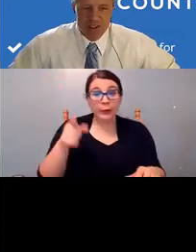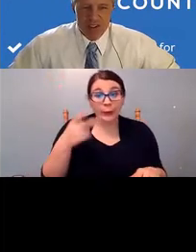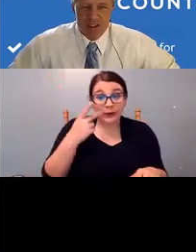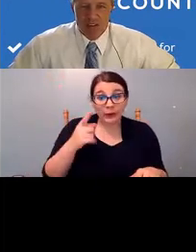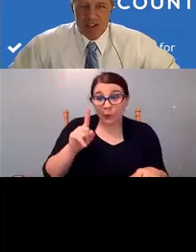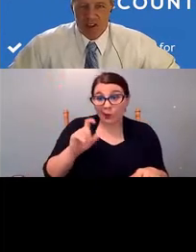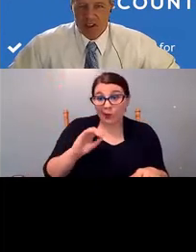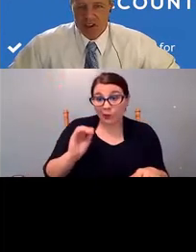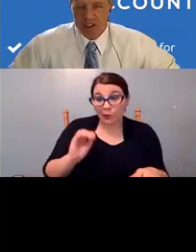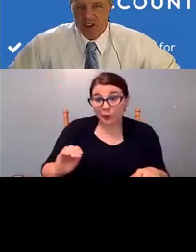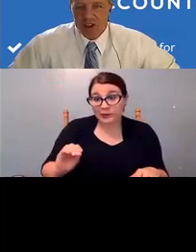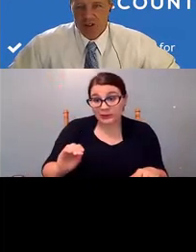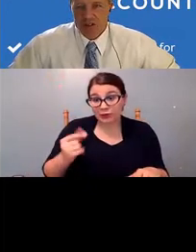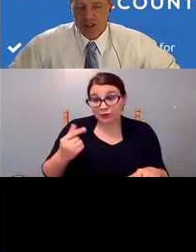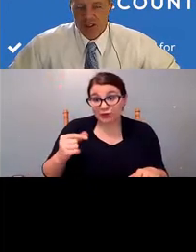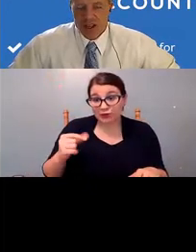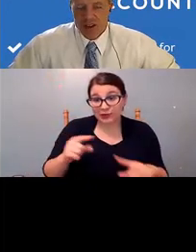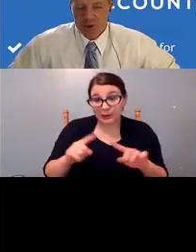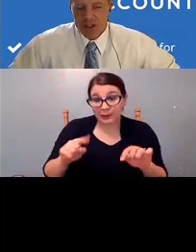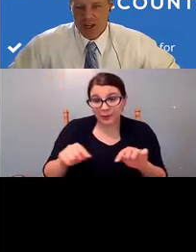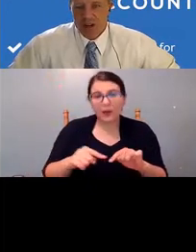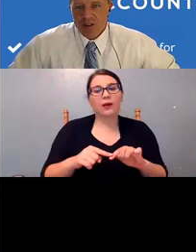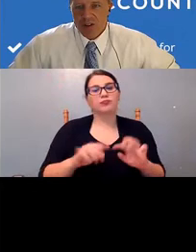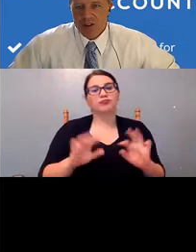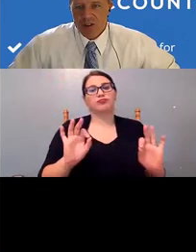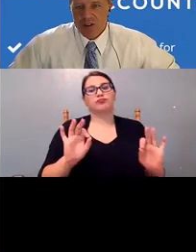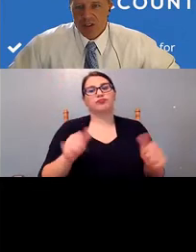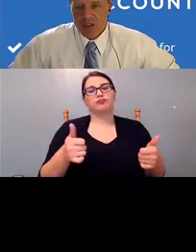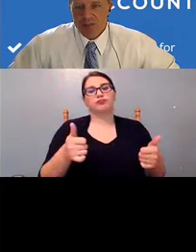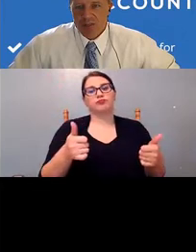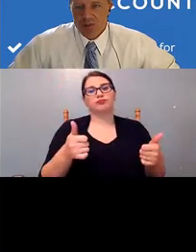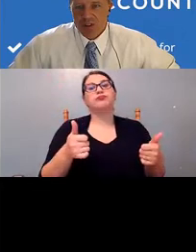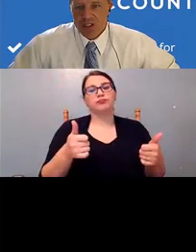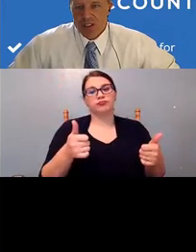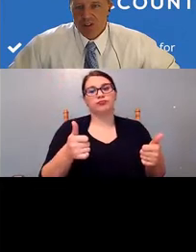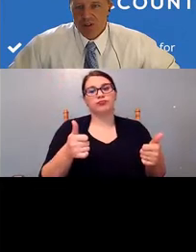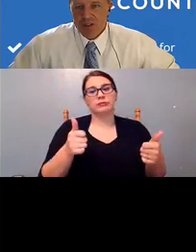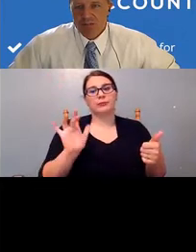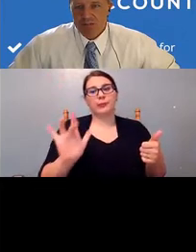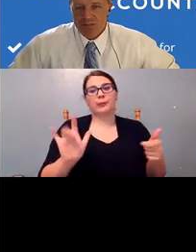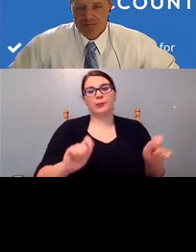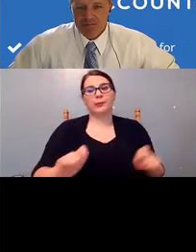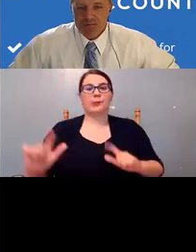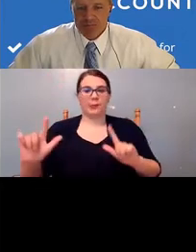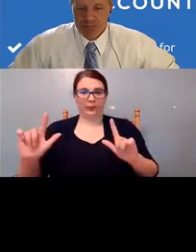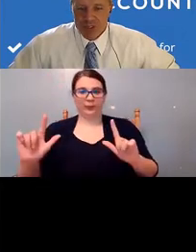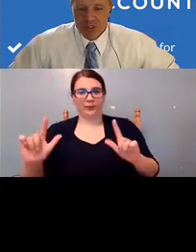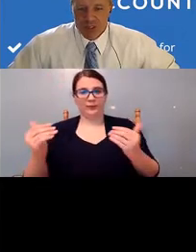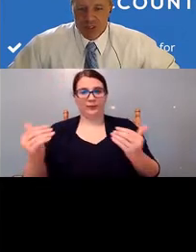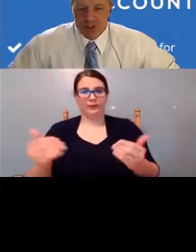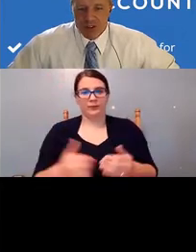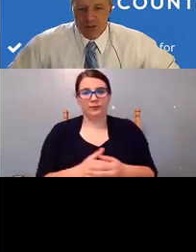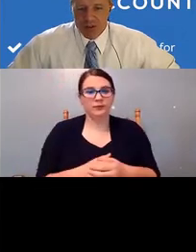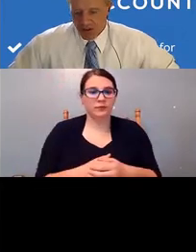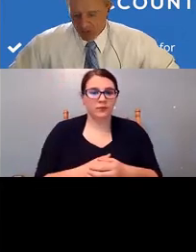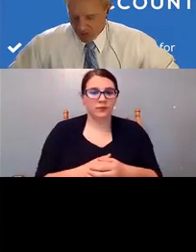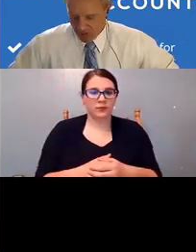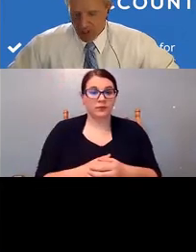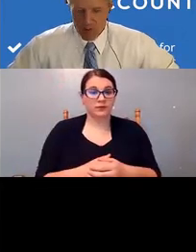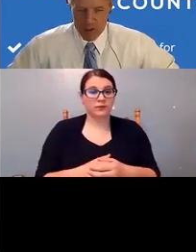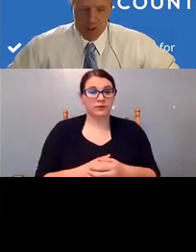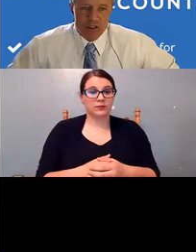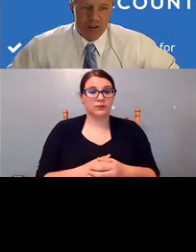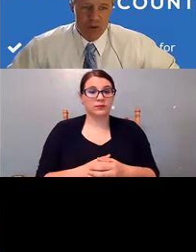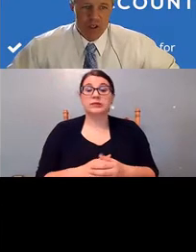box, then you're good to go, and it will allow you to move to the next screen. So after your